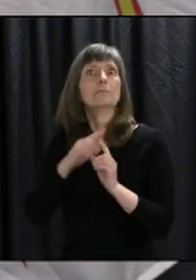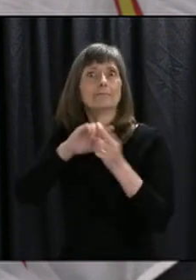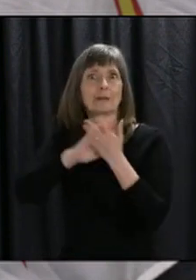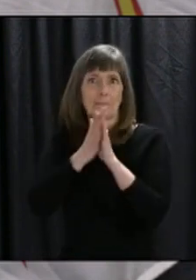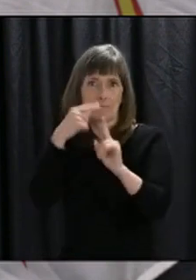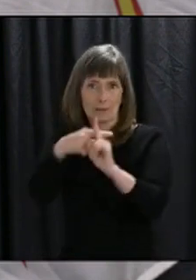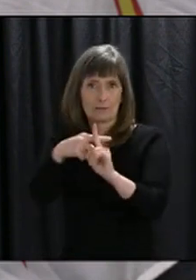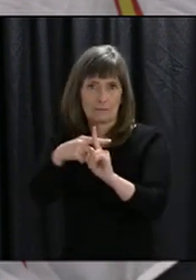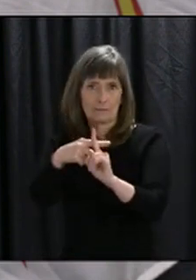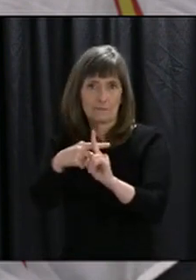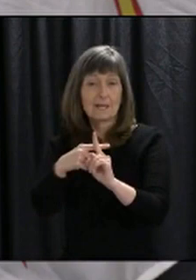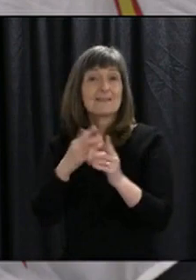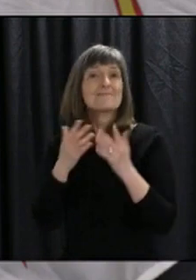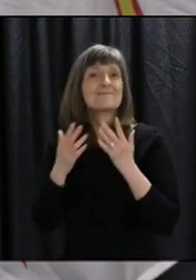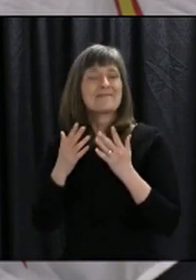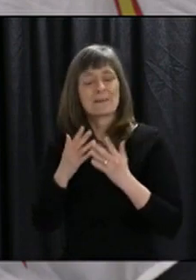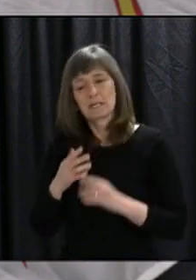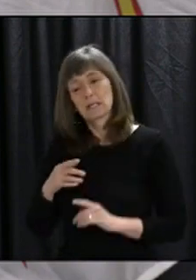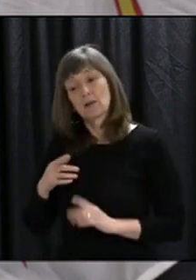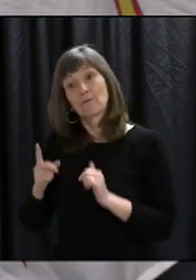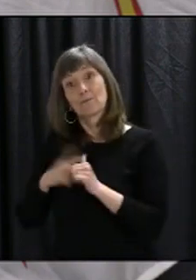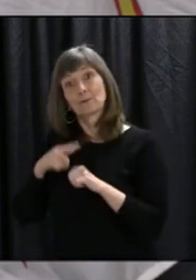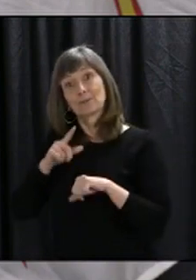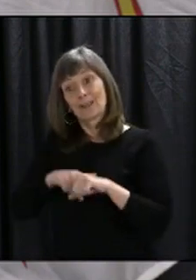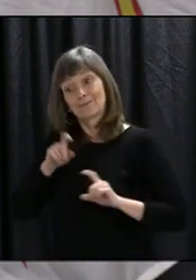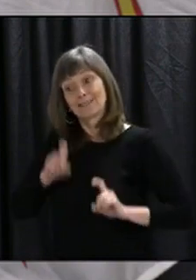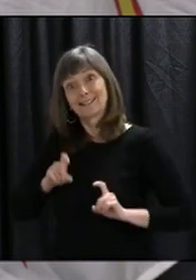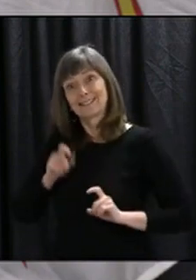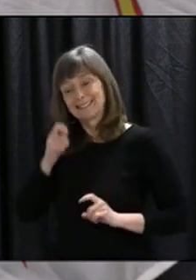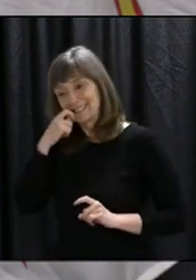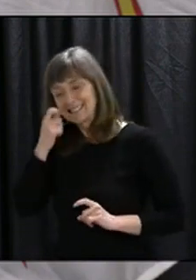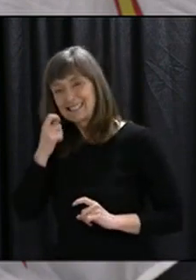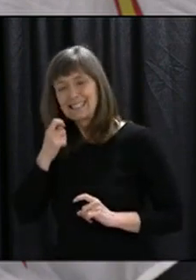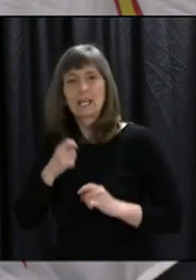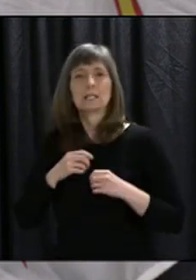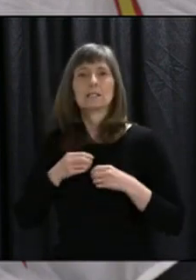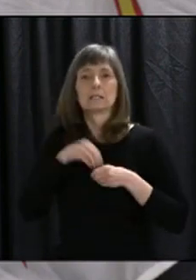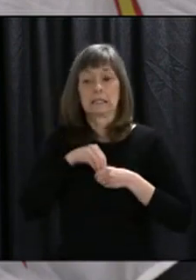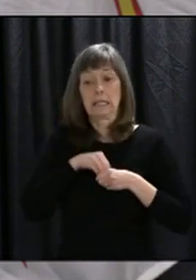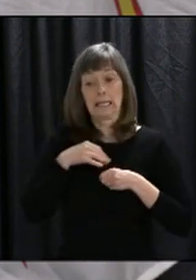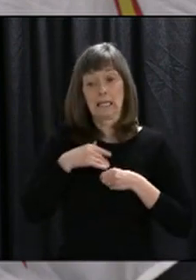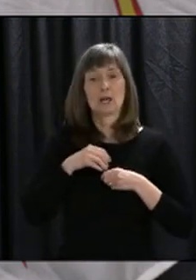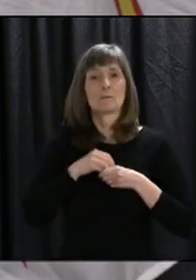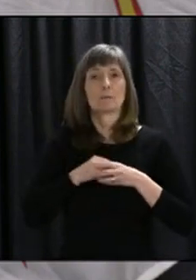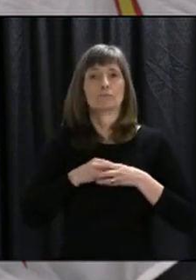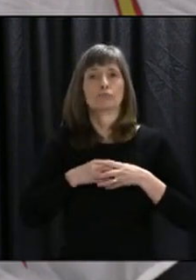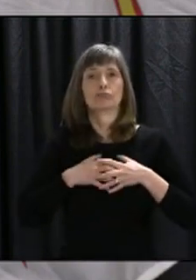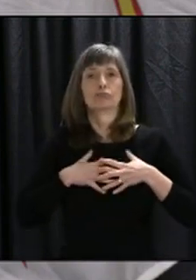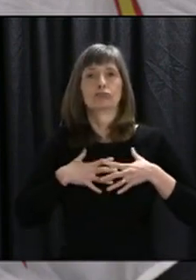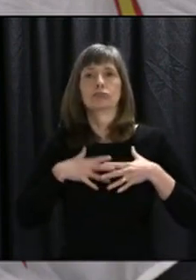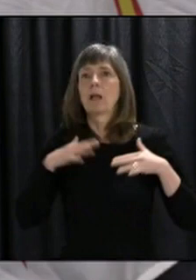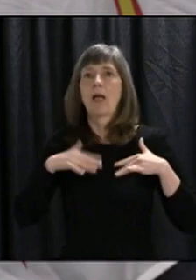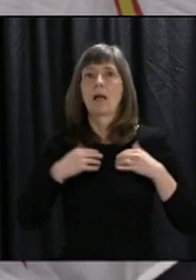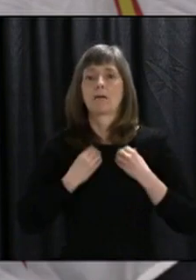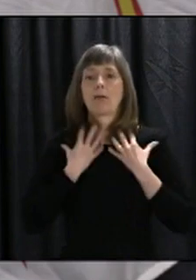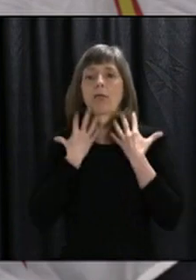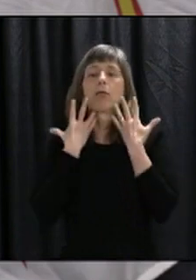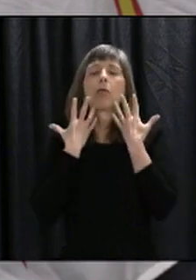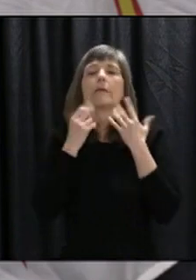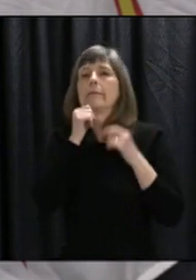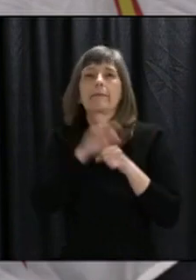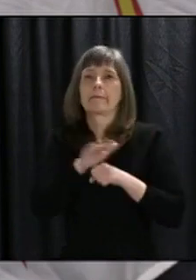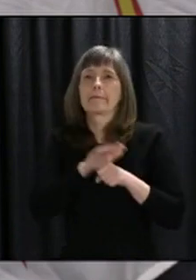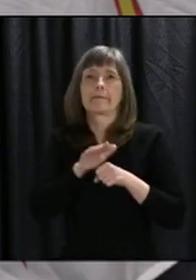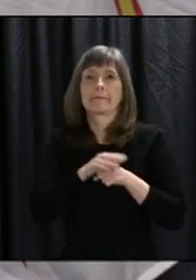we tested initially, it was a little bit too early in the course of the disease to actually pick up enough of the virus to